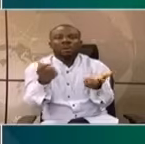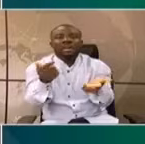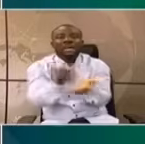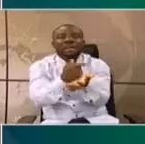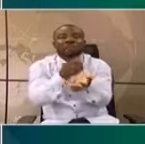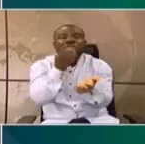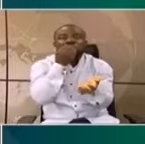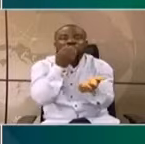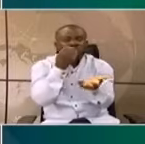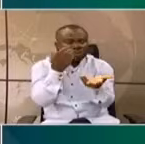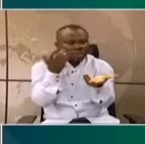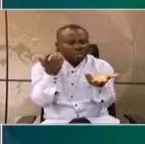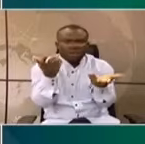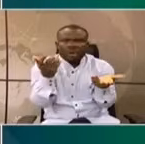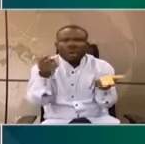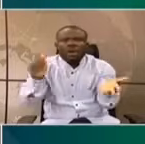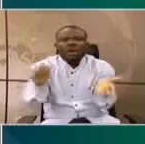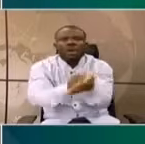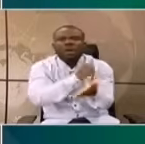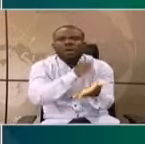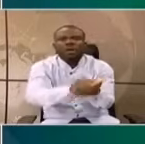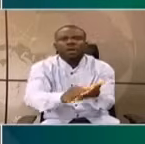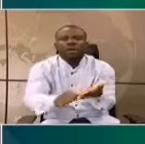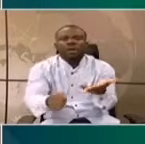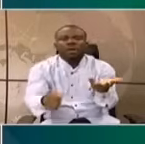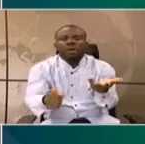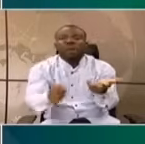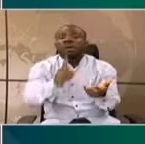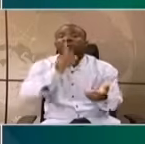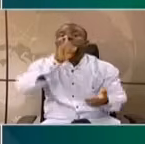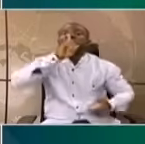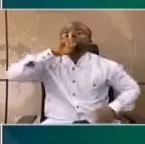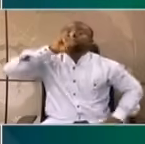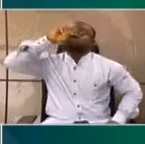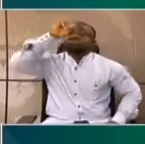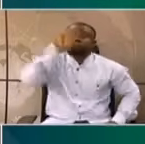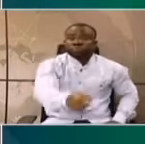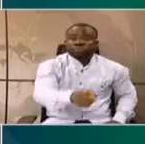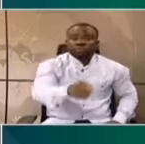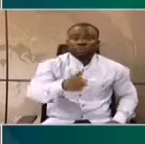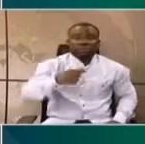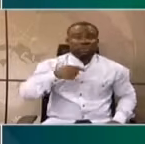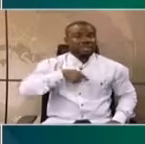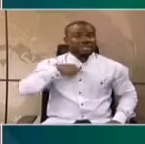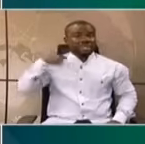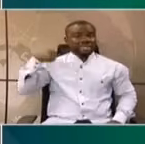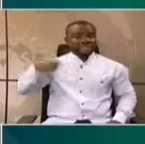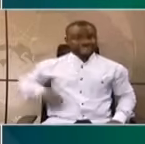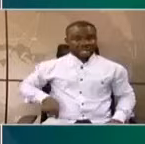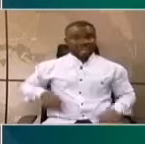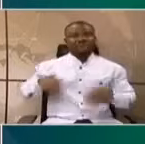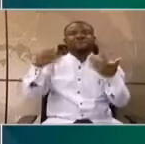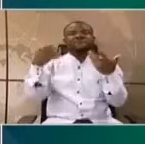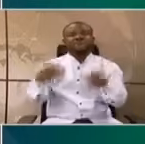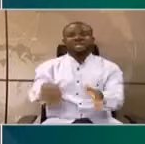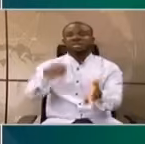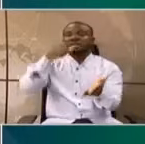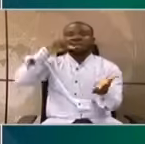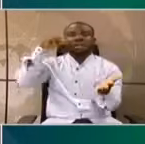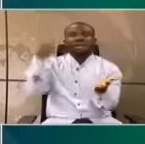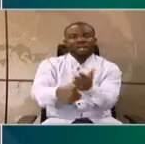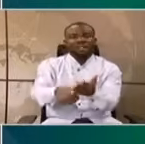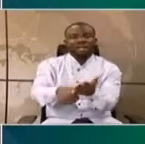I am a car. Say officially, China, a truck ratama the